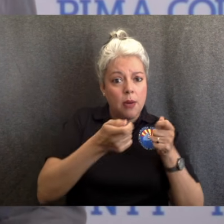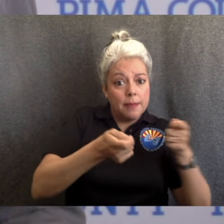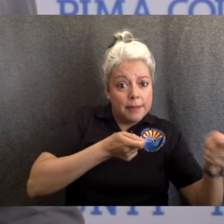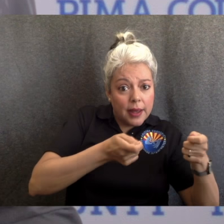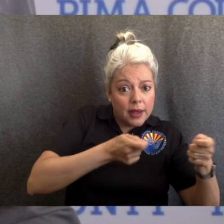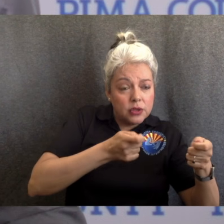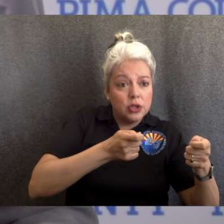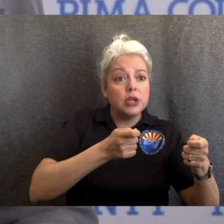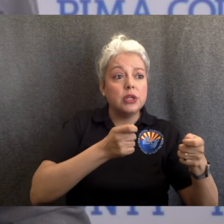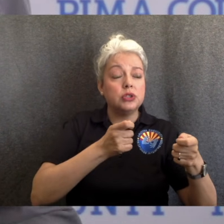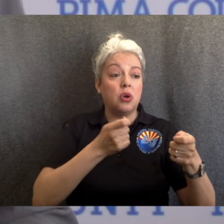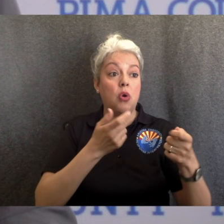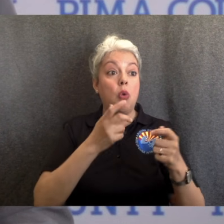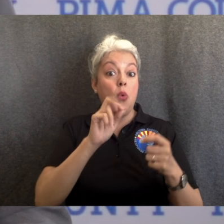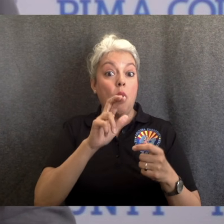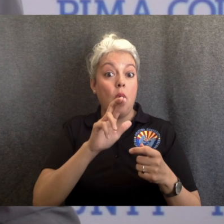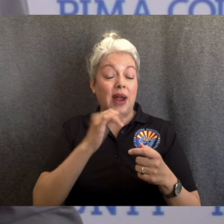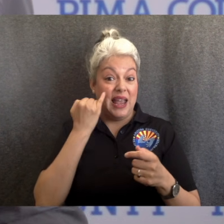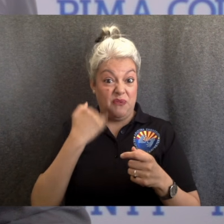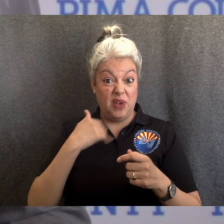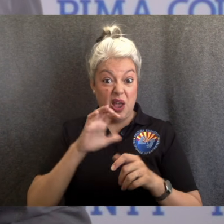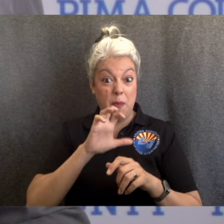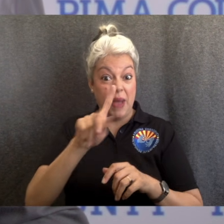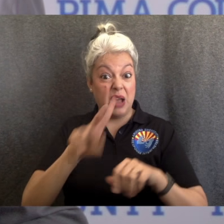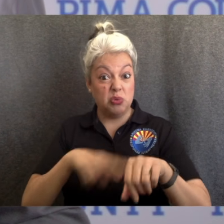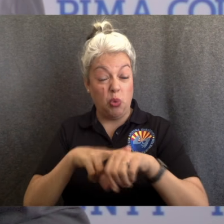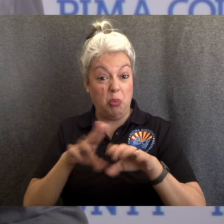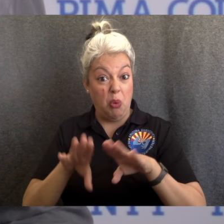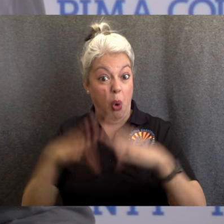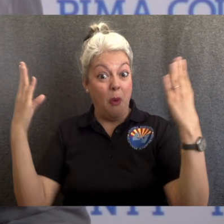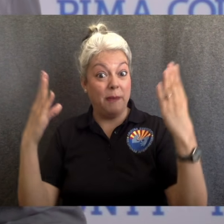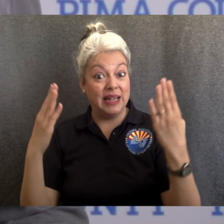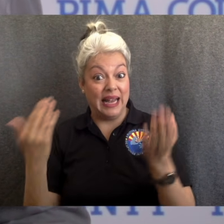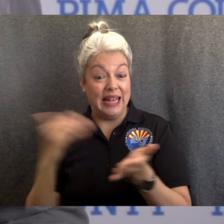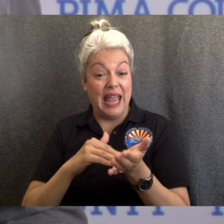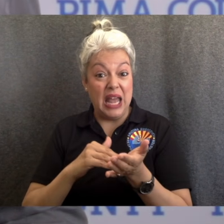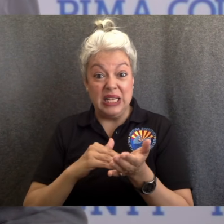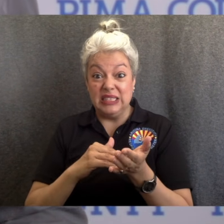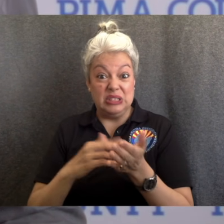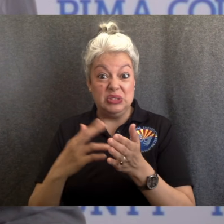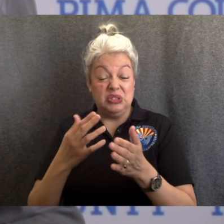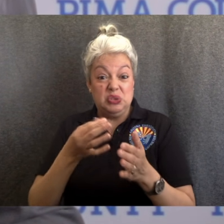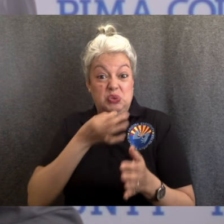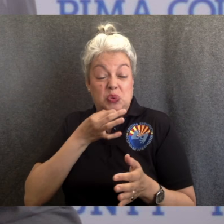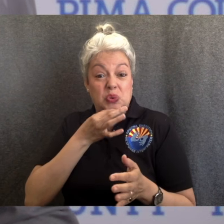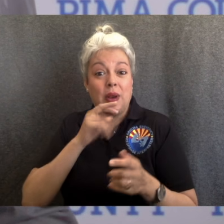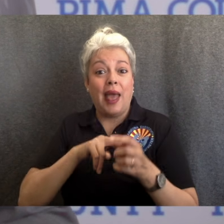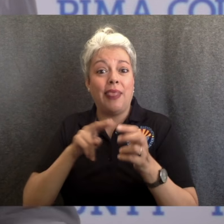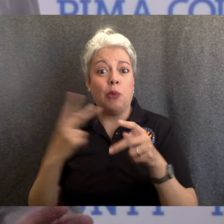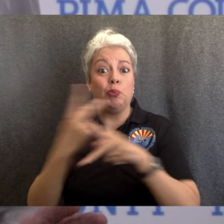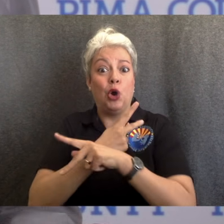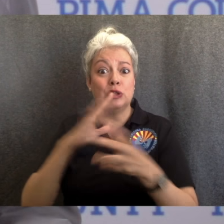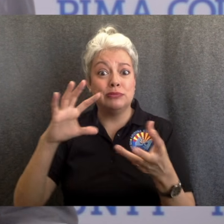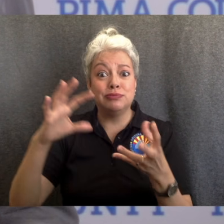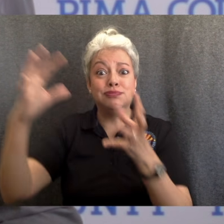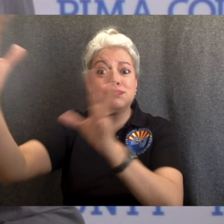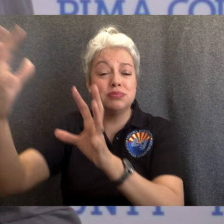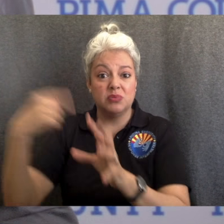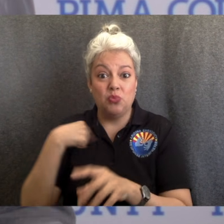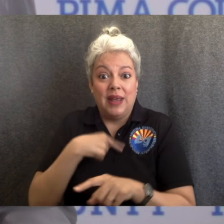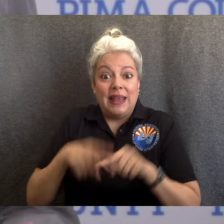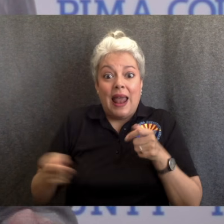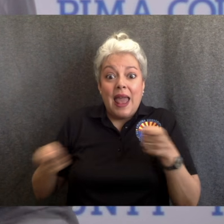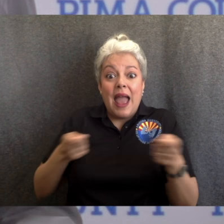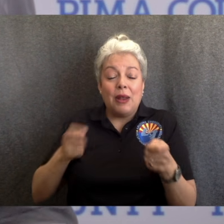reopening too soon, we'll have another surge in this wave that our healthcare system might not be able to handle. That's what those models are